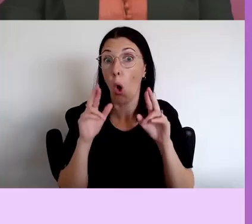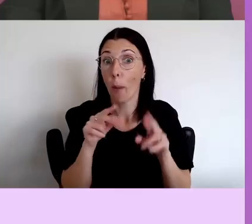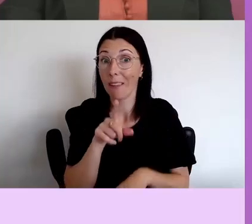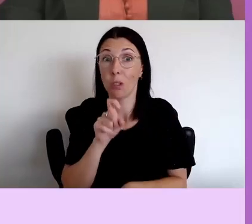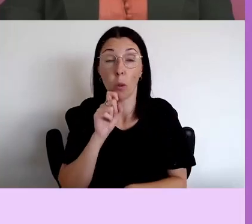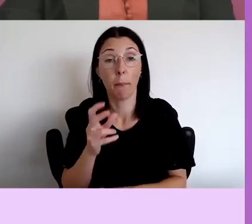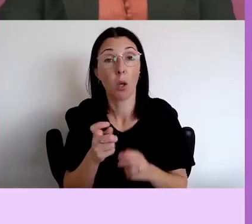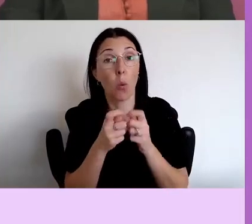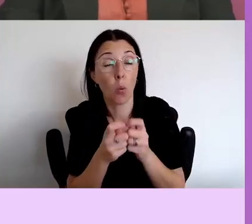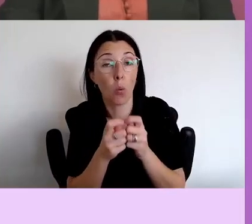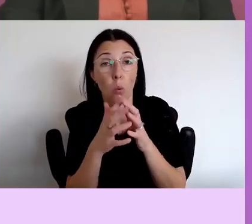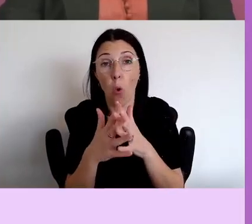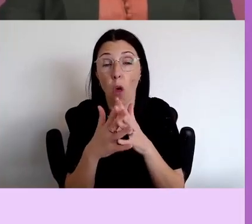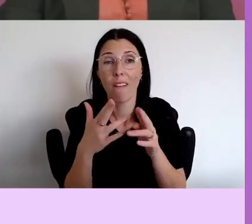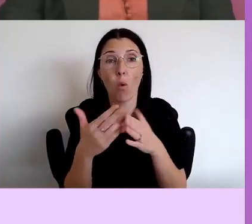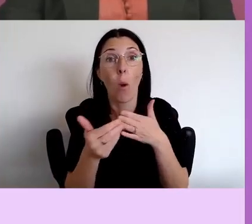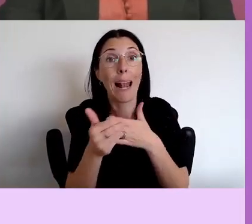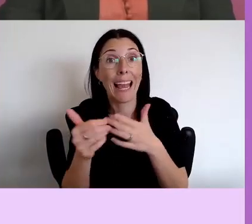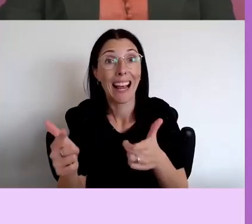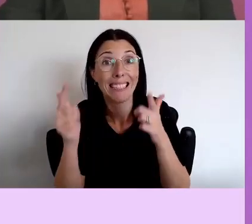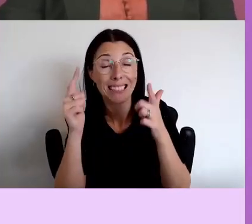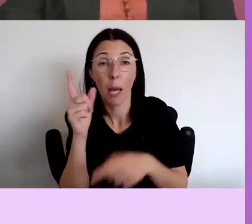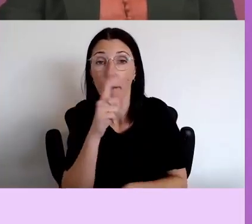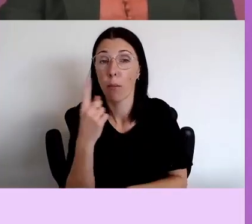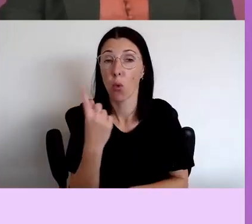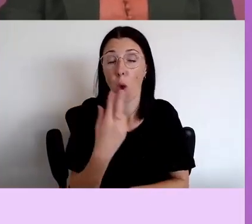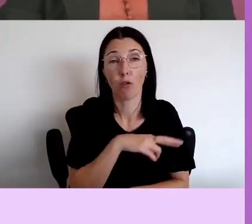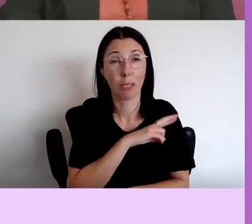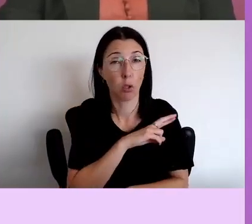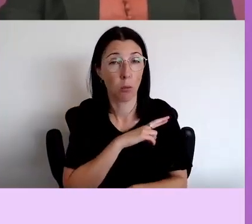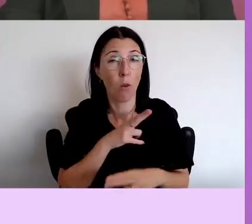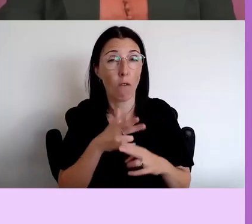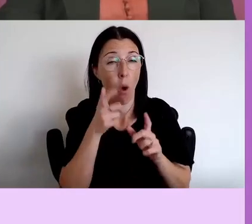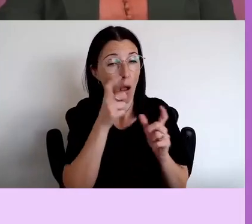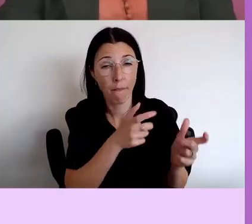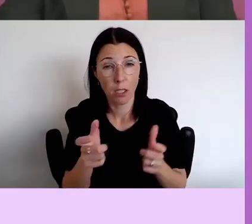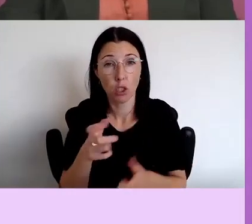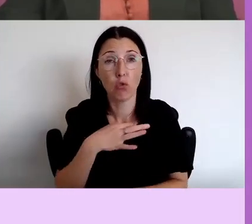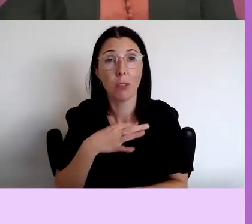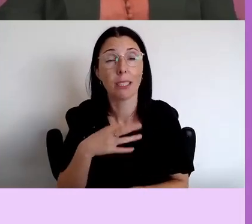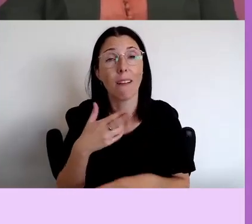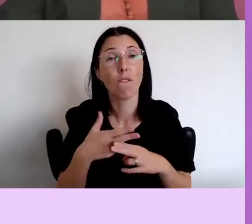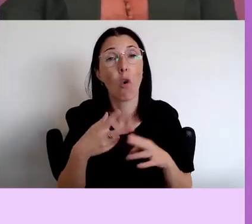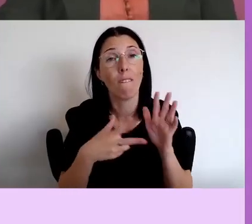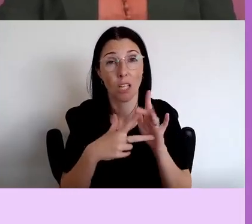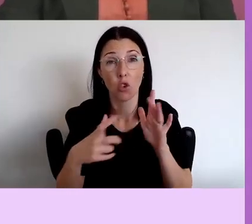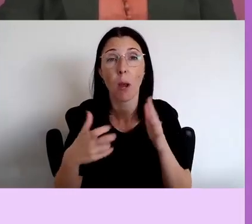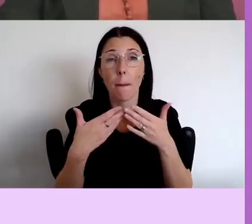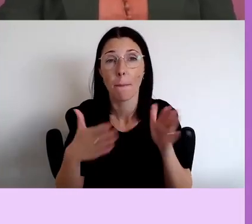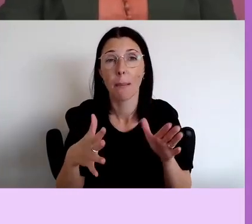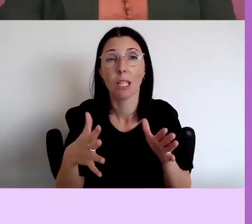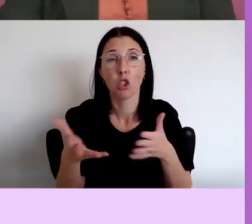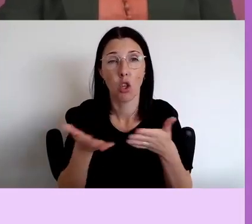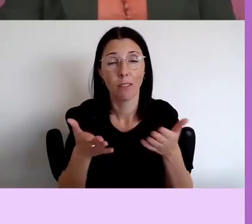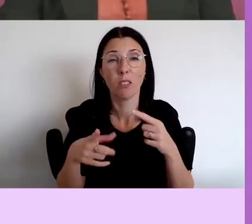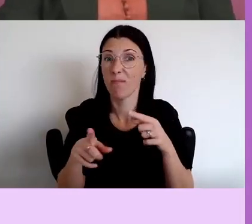to teams that are responsible for integrity, governance and risk in the Victorian Public Service, but they'll also be of interest to anyone who